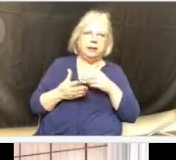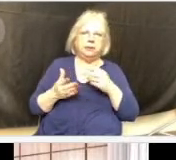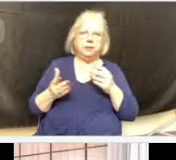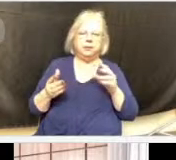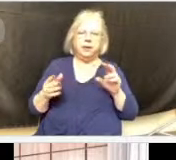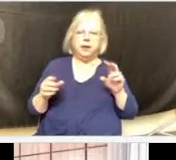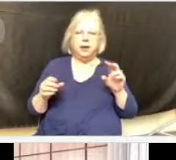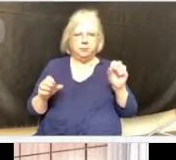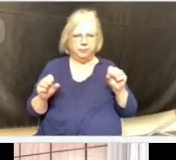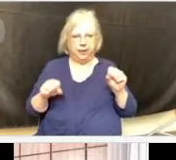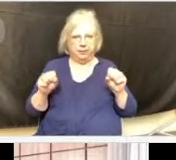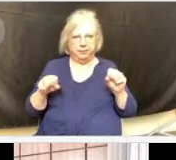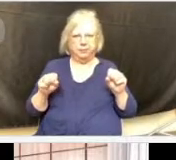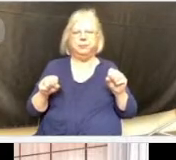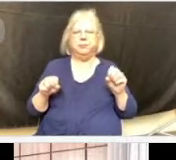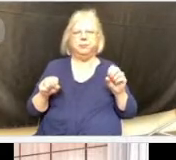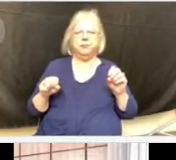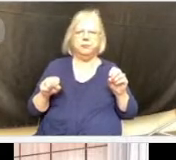Yes.